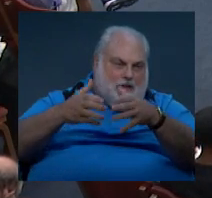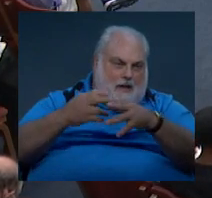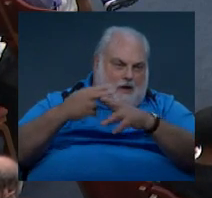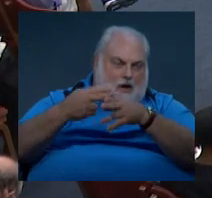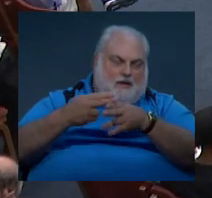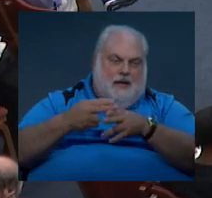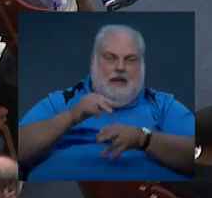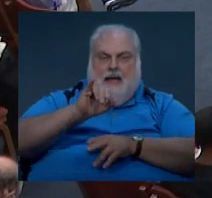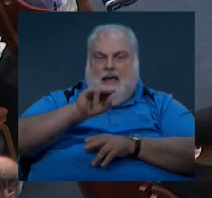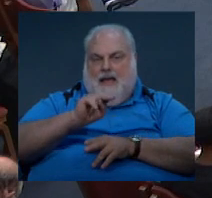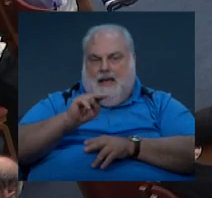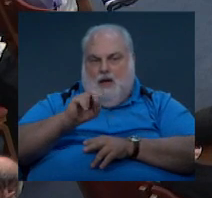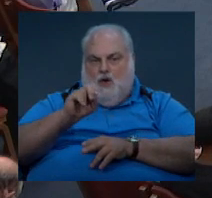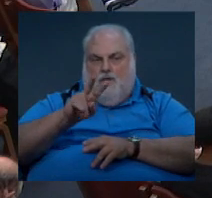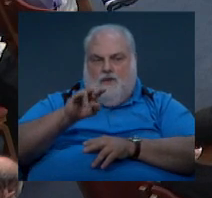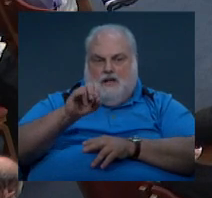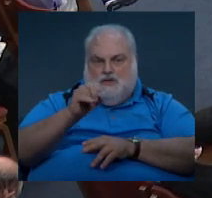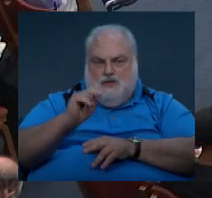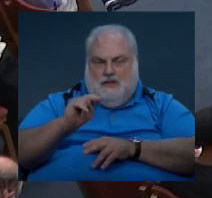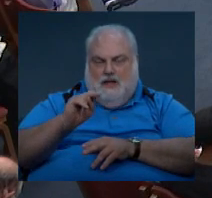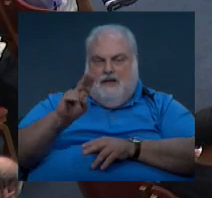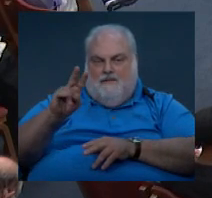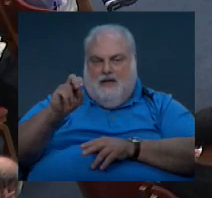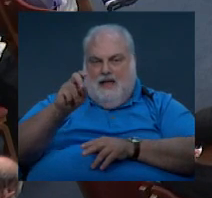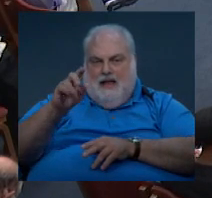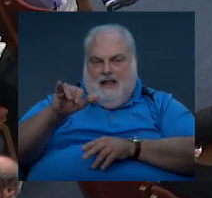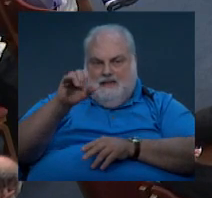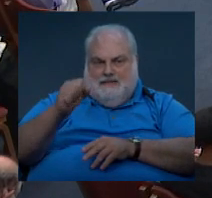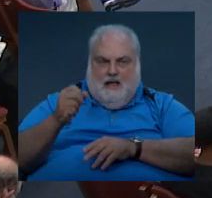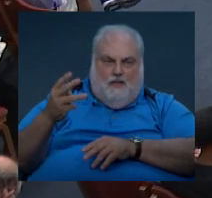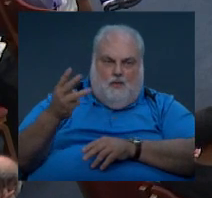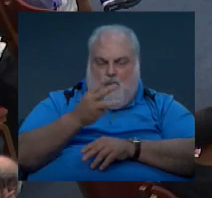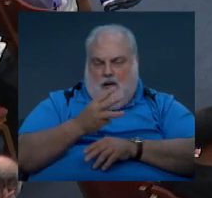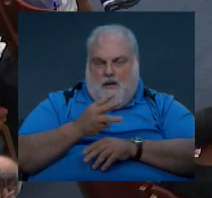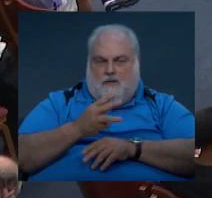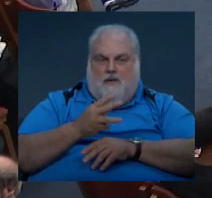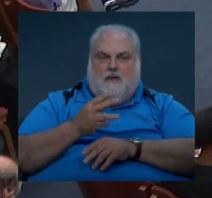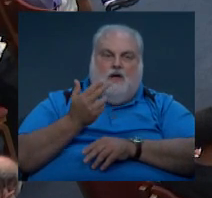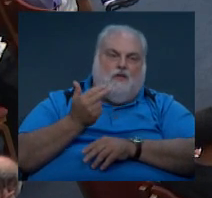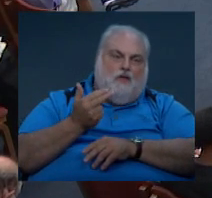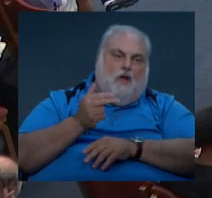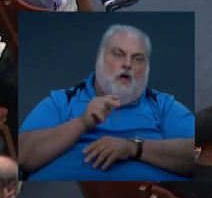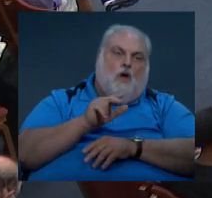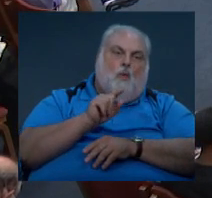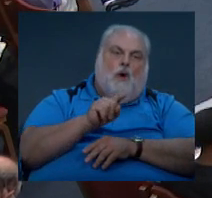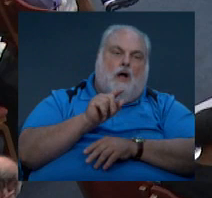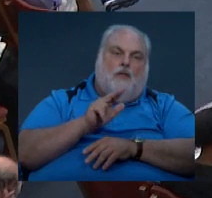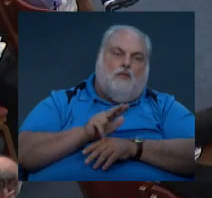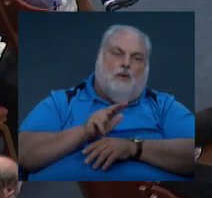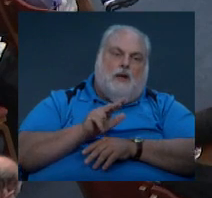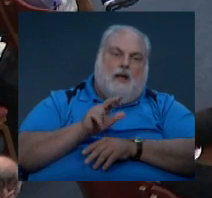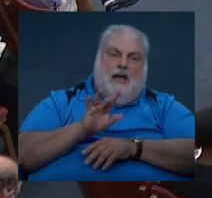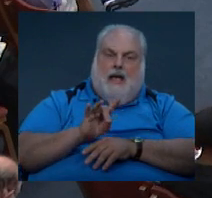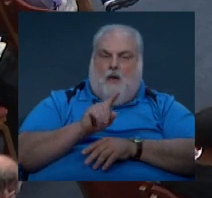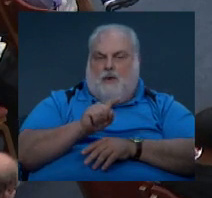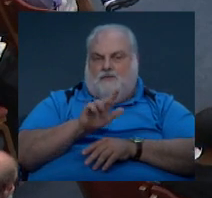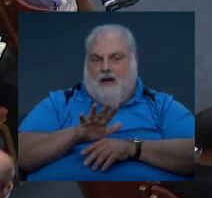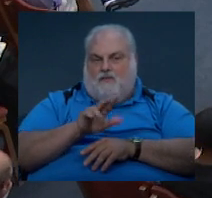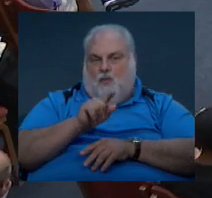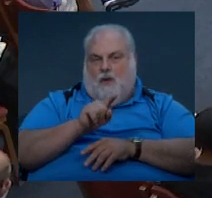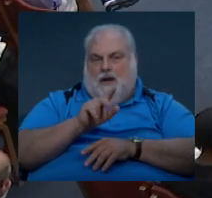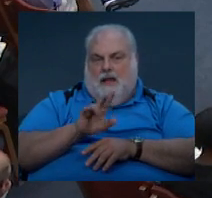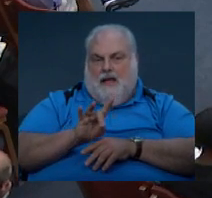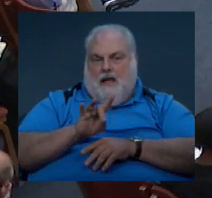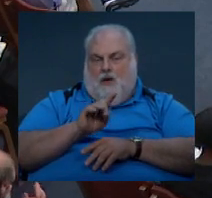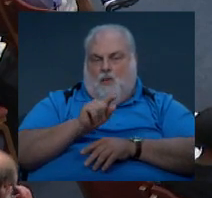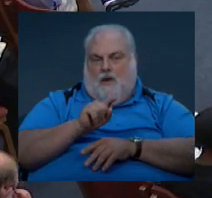titled Innovation Valley, short form PDR, located southwest of 13815 and 13823 Fern Valley Drive. An ordinance